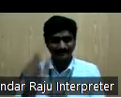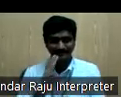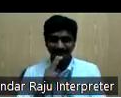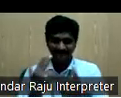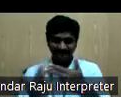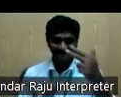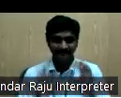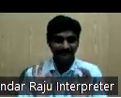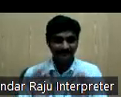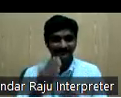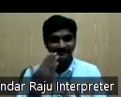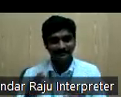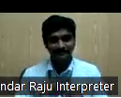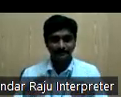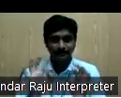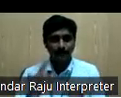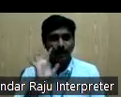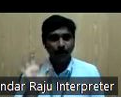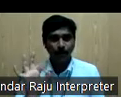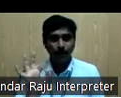occasion, and also